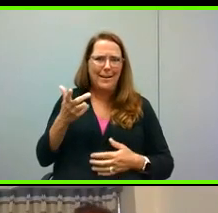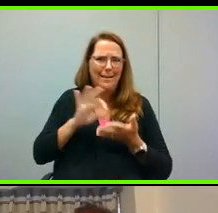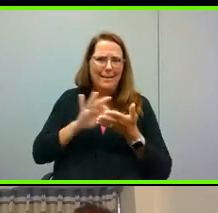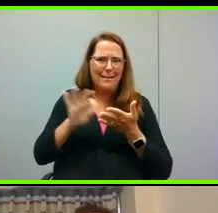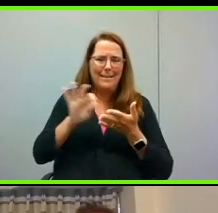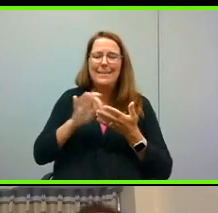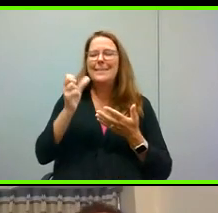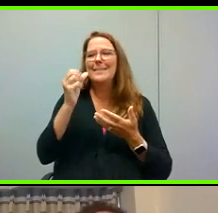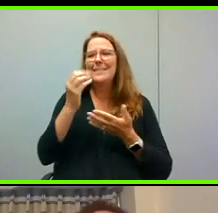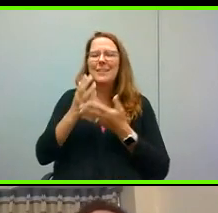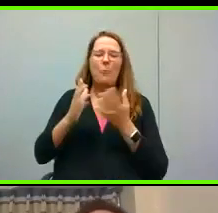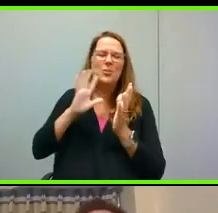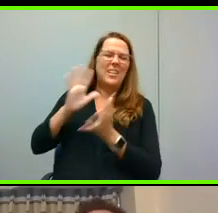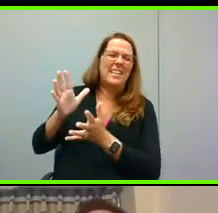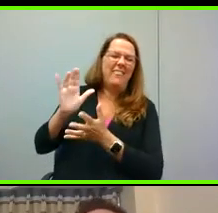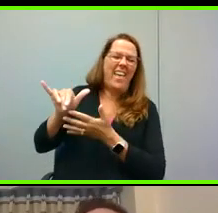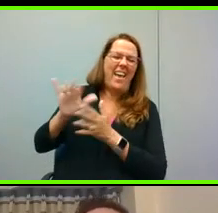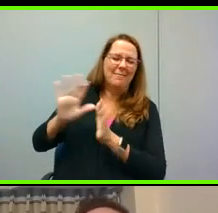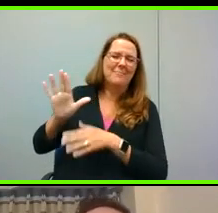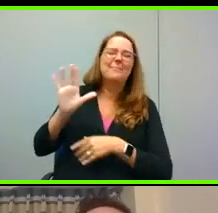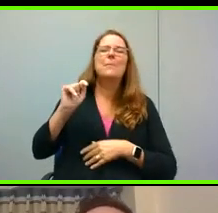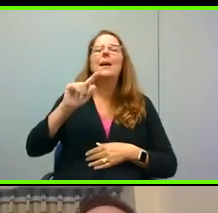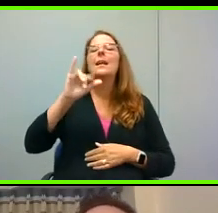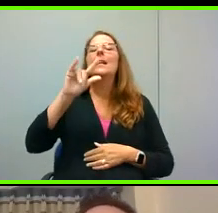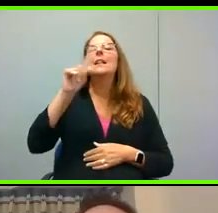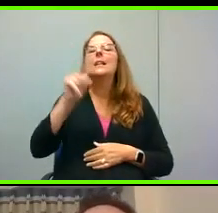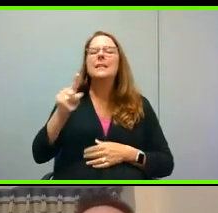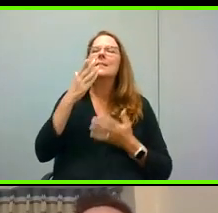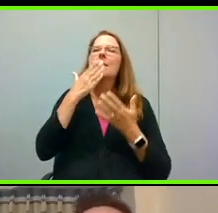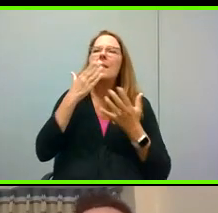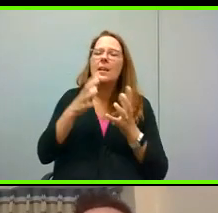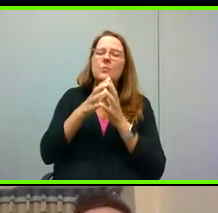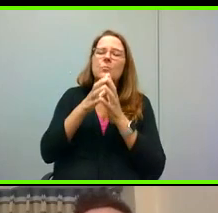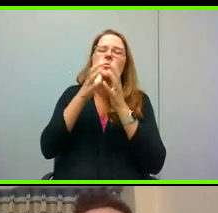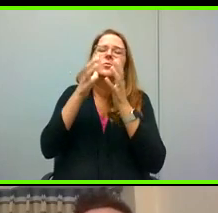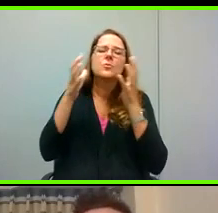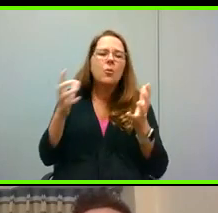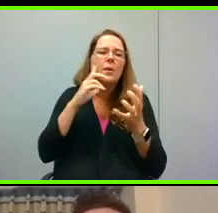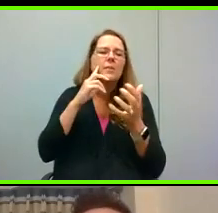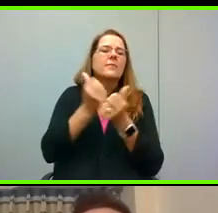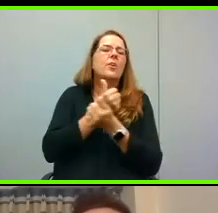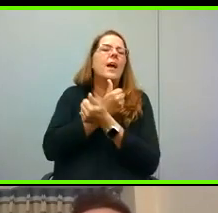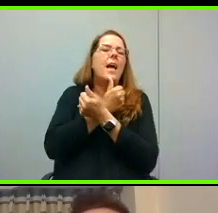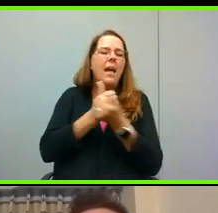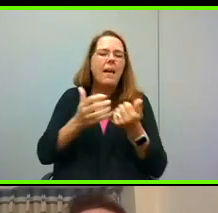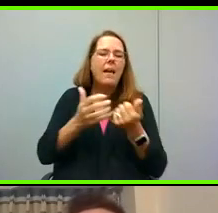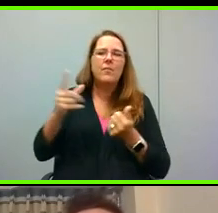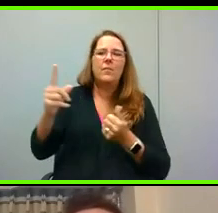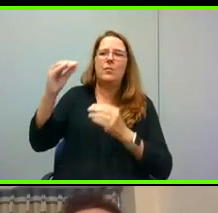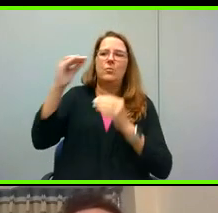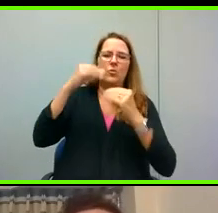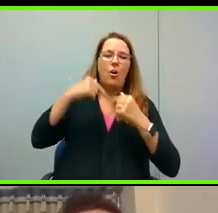leave that at that. But Liz, just thank you so much for everything that you have taught me and everyone else.